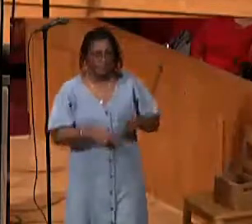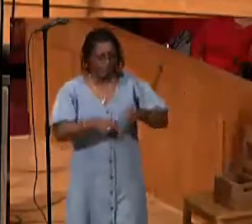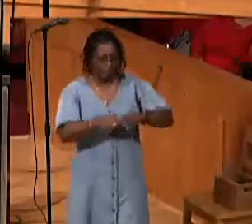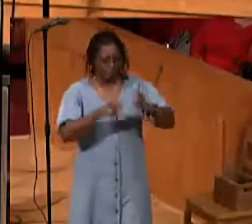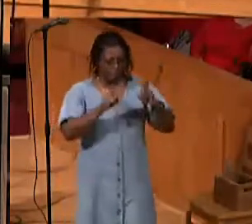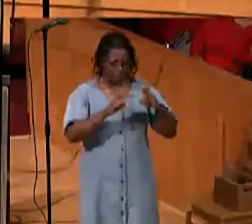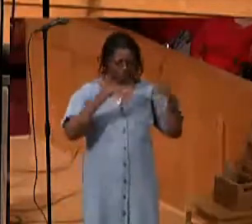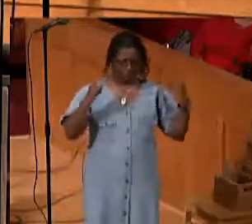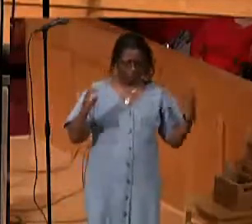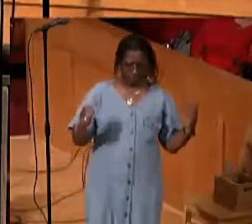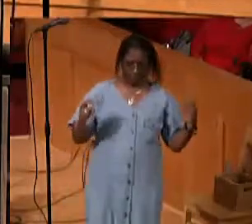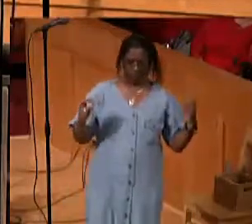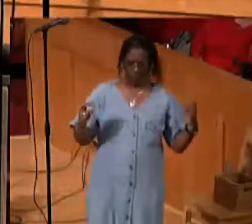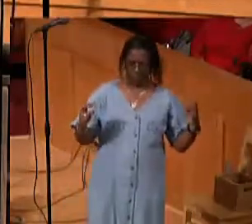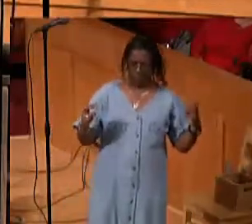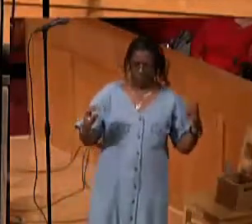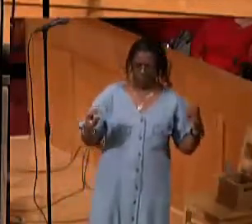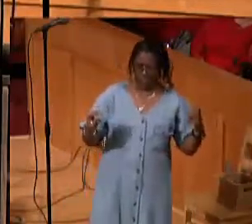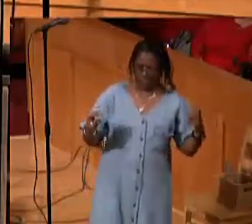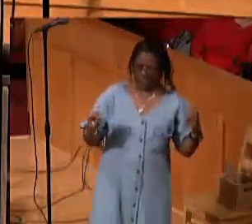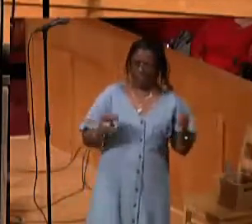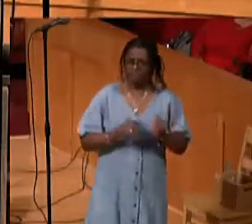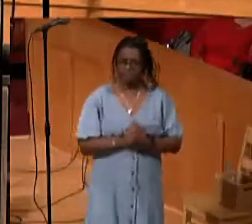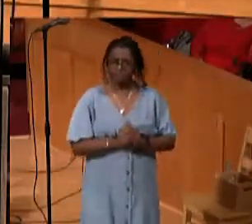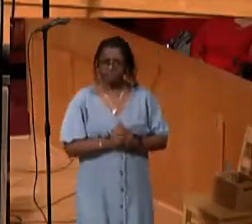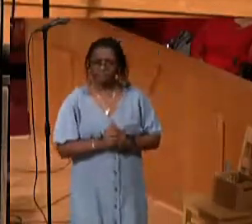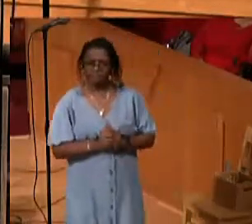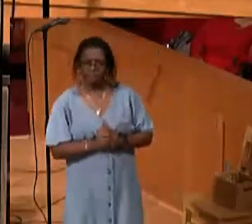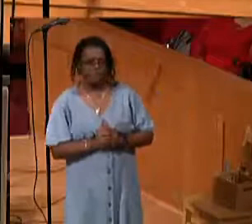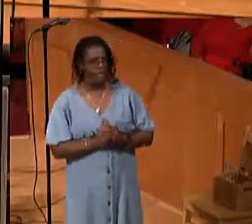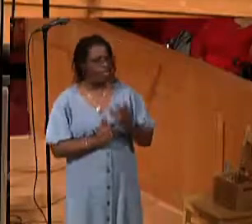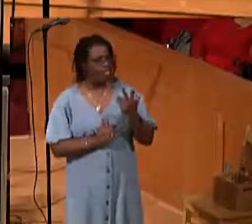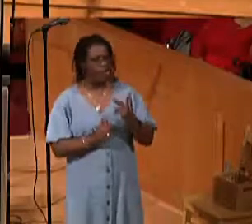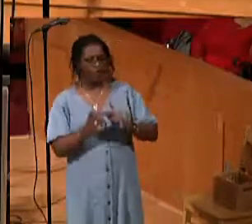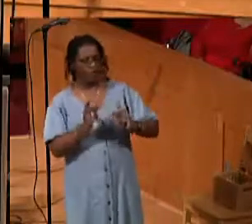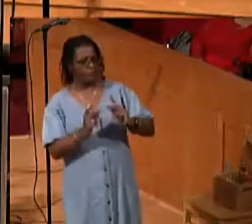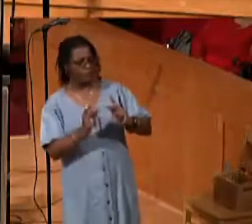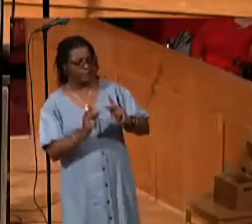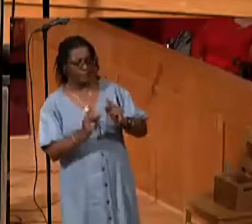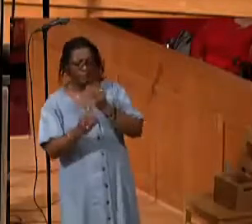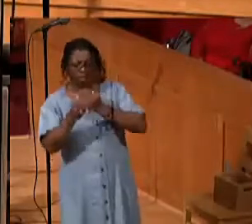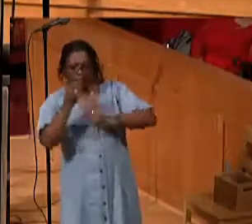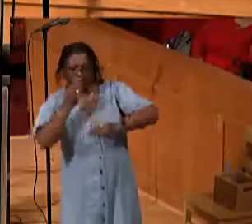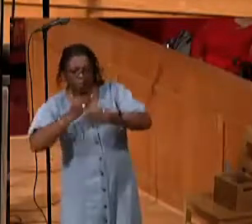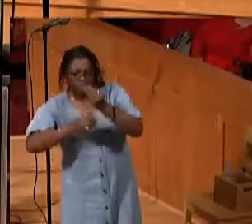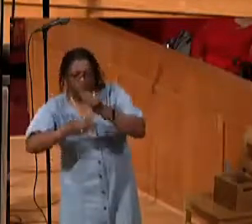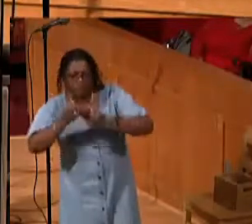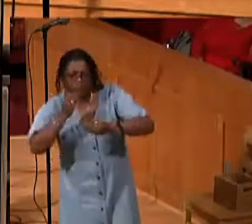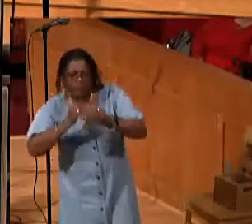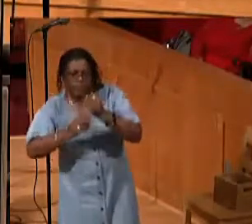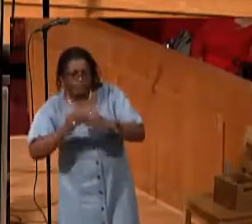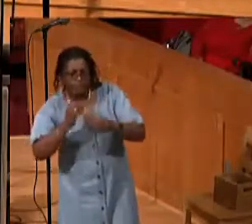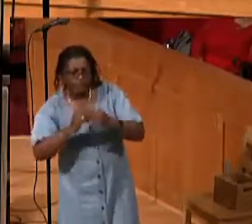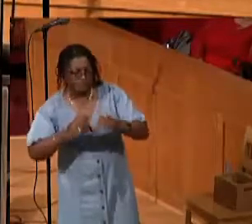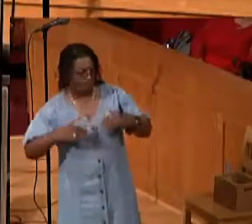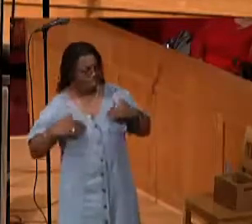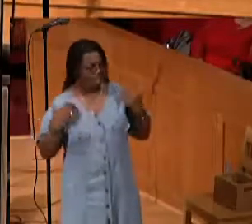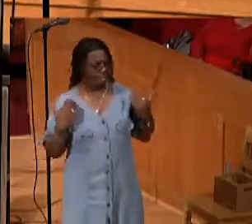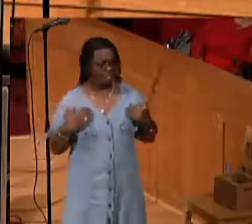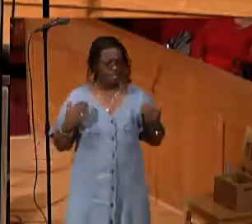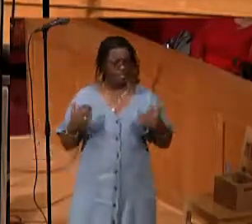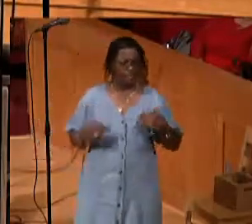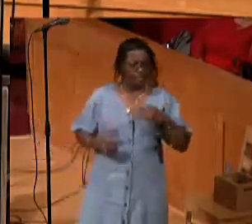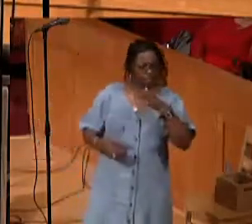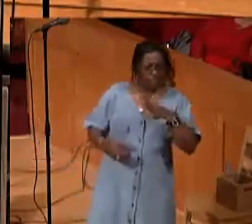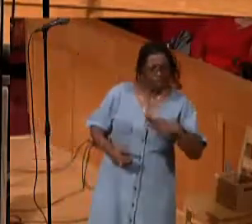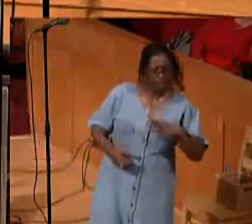was three individuals. They were eating dinner. And one of the young lady, nice, attractive young lady,